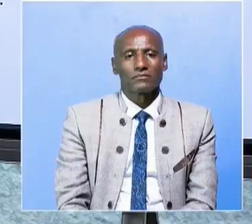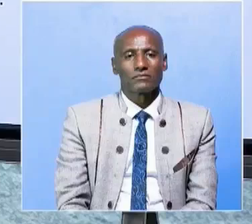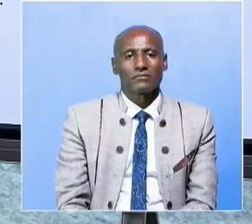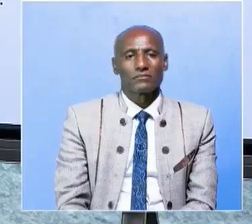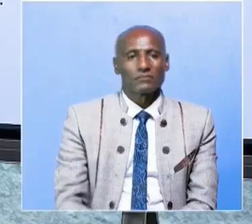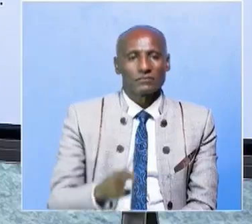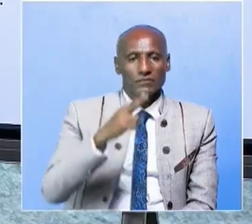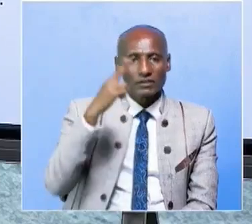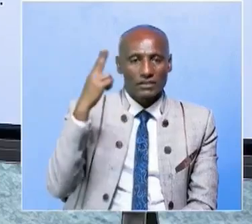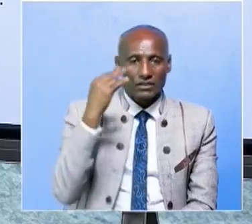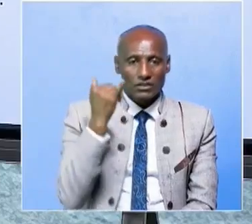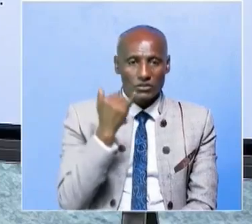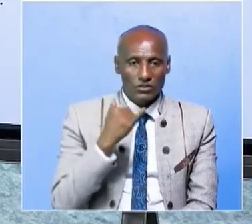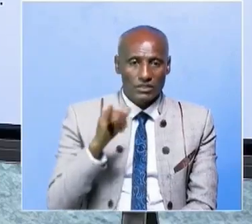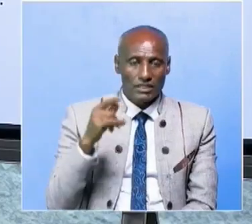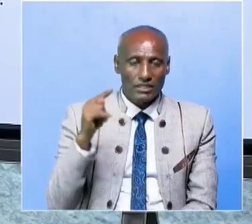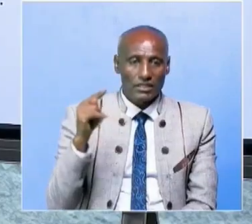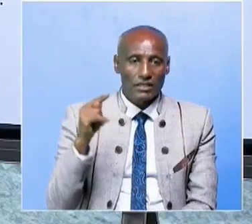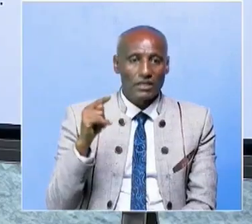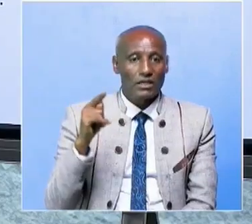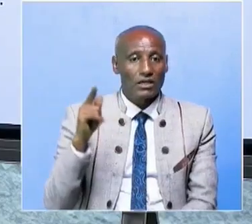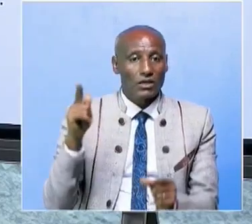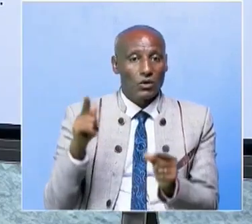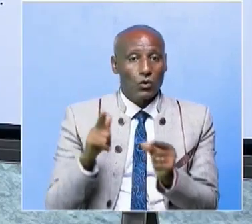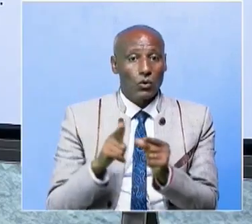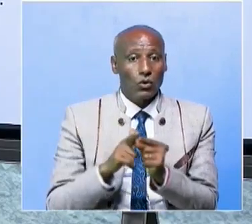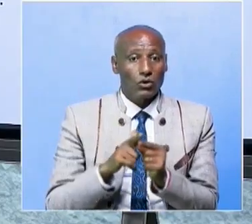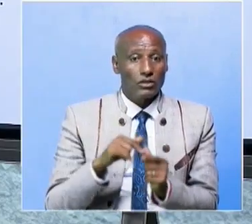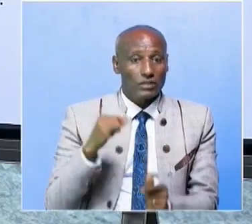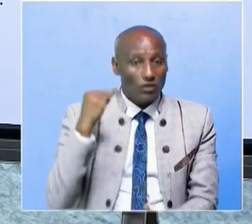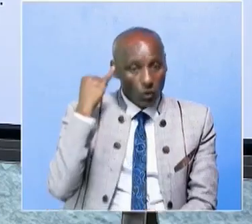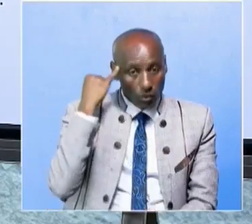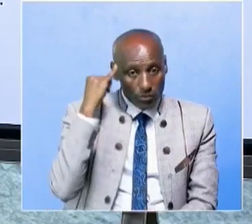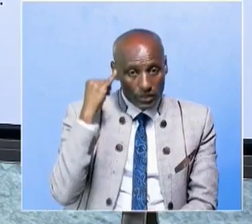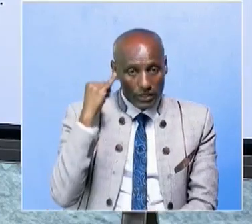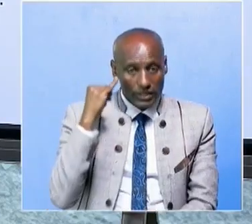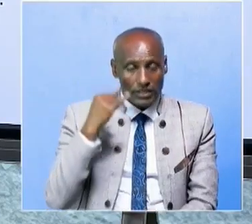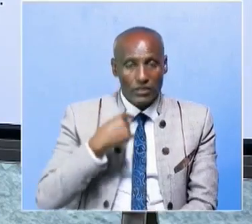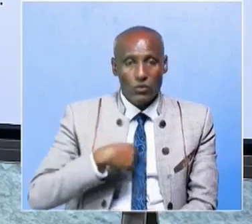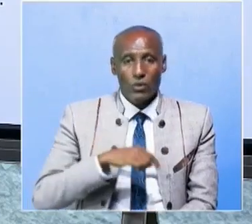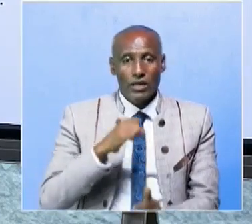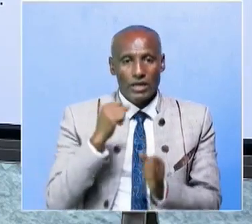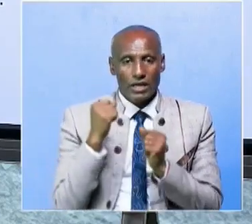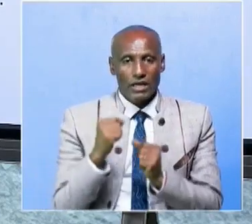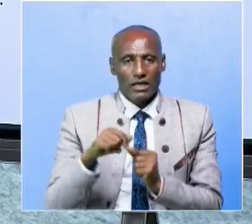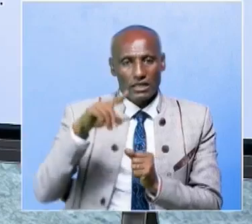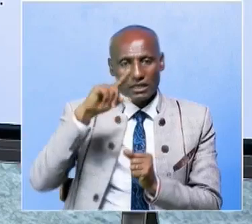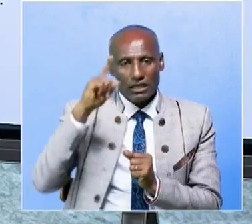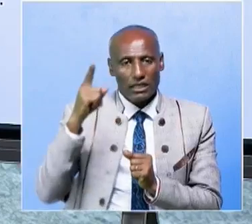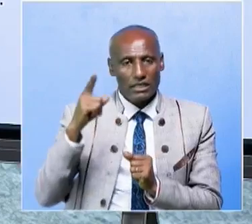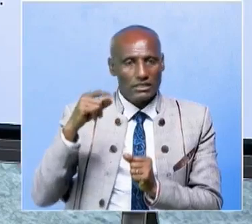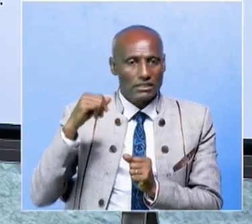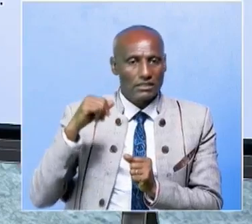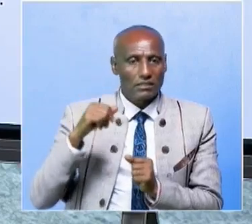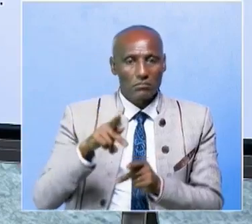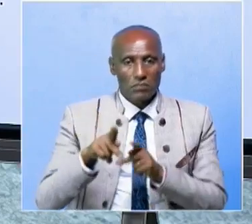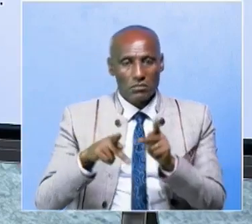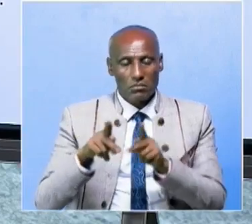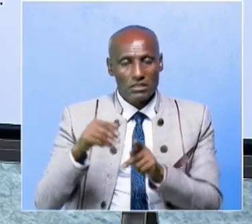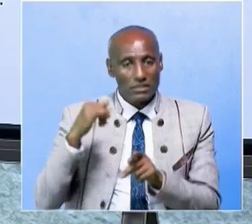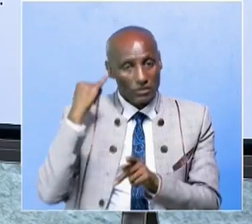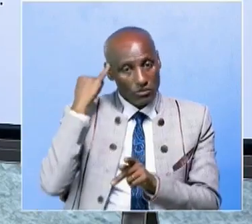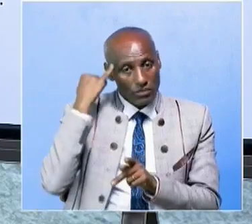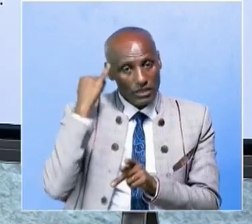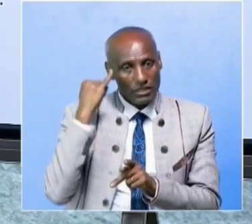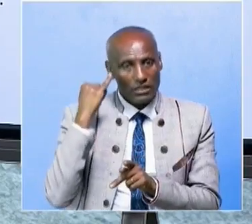Using the word opinion itself, you can ask for people's opinion about what they feel